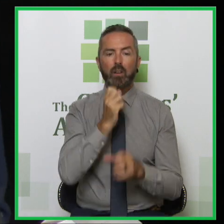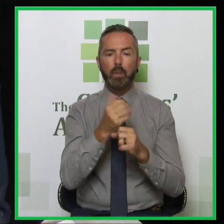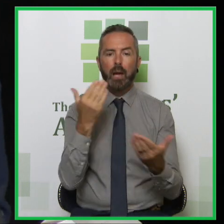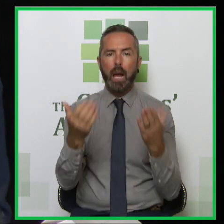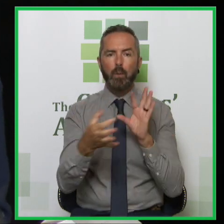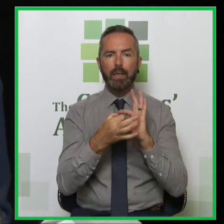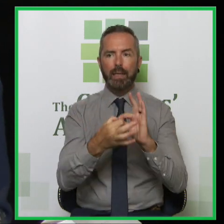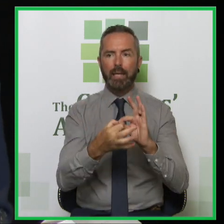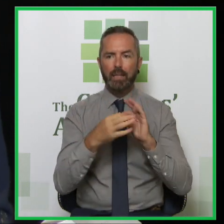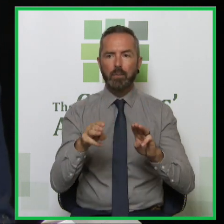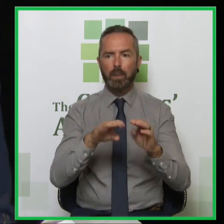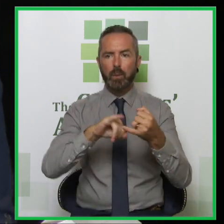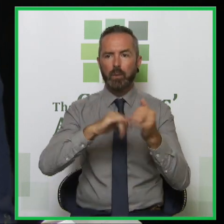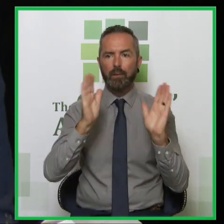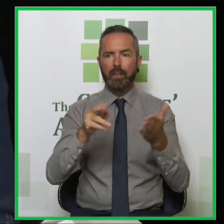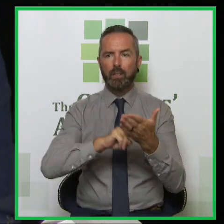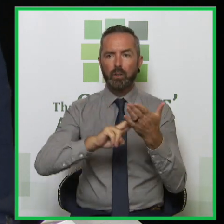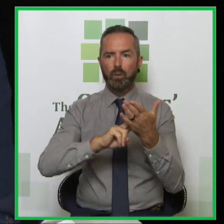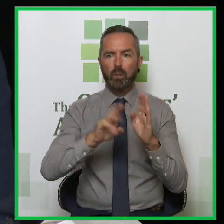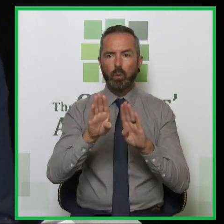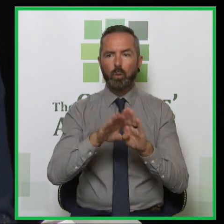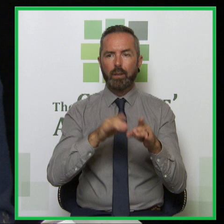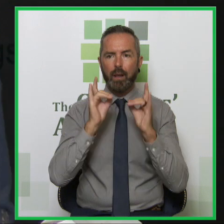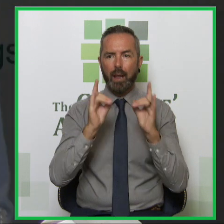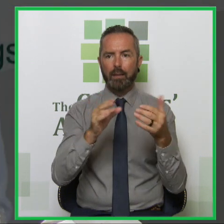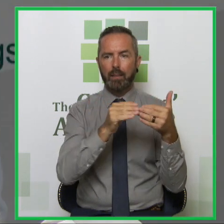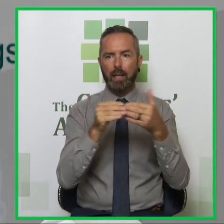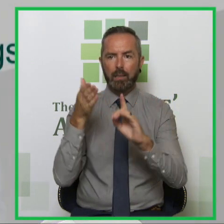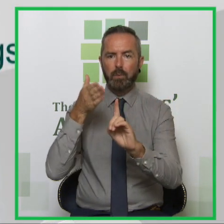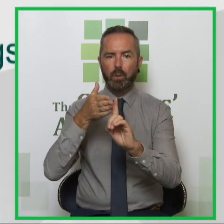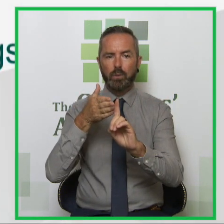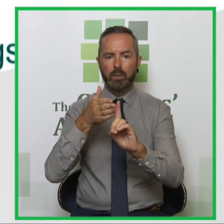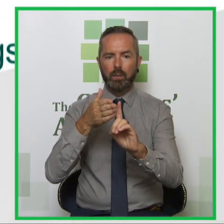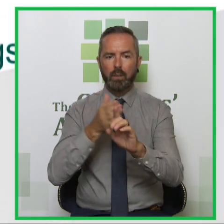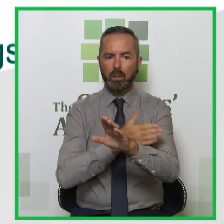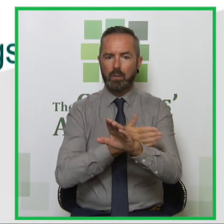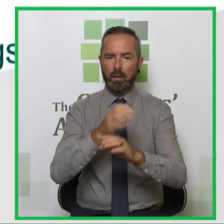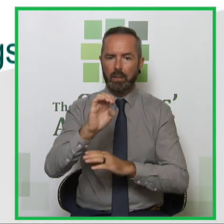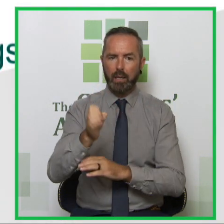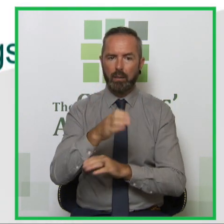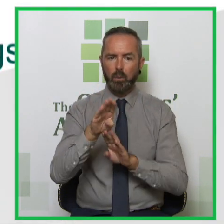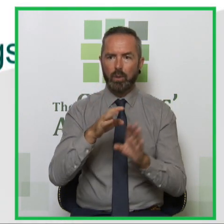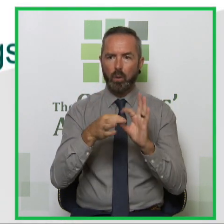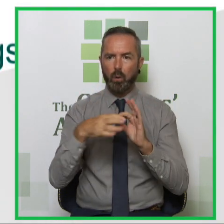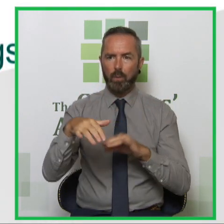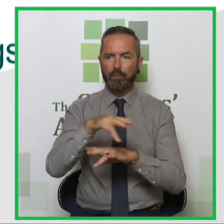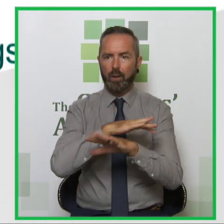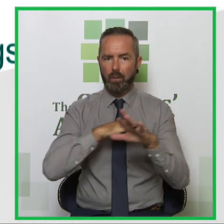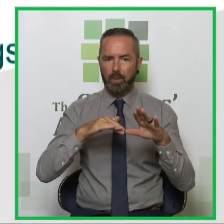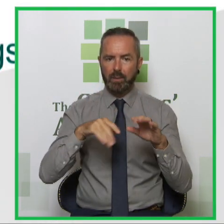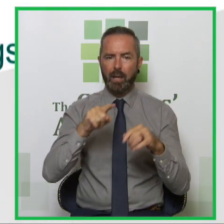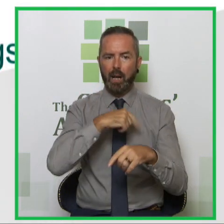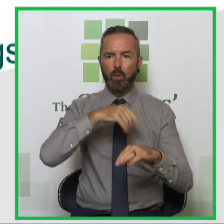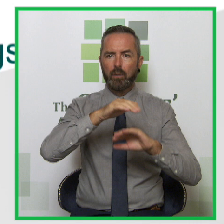engage people who use drugs with this health-led approach. It starts early with our home environment, our friends,